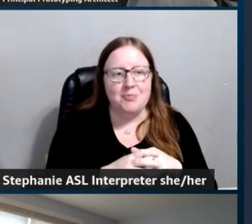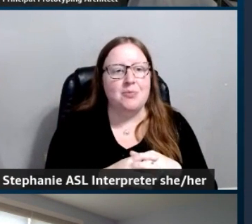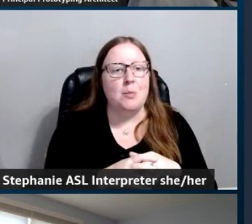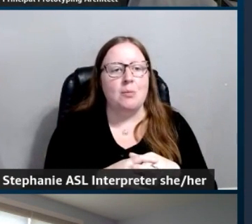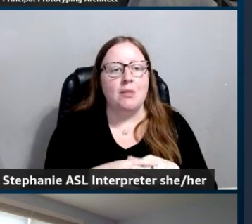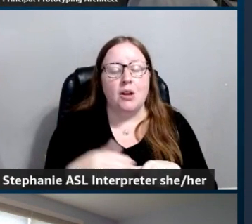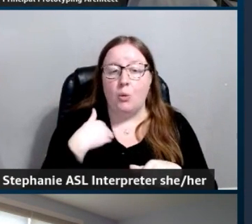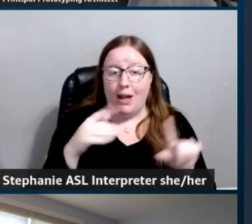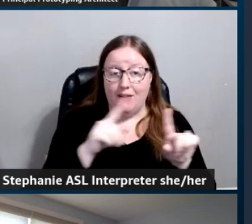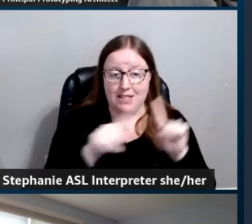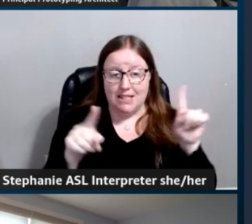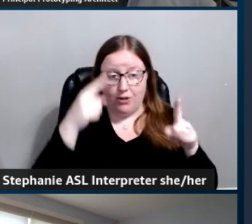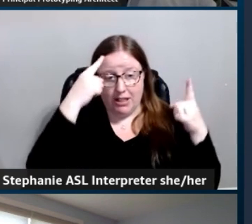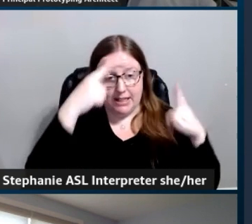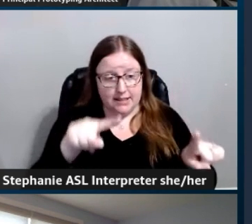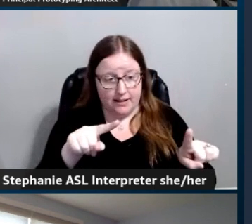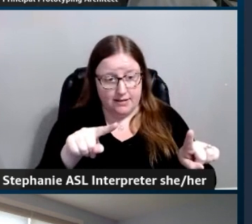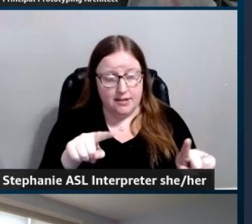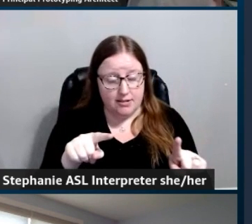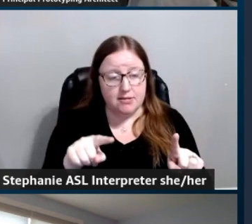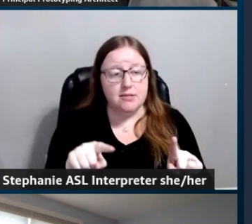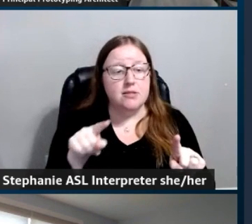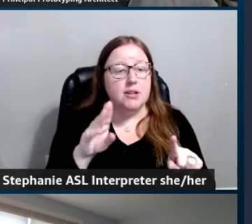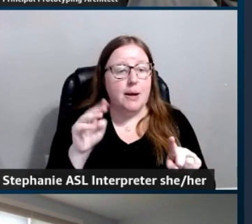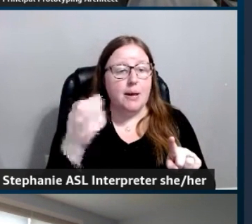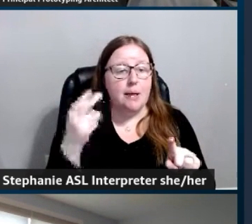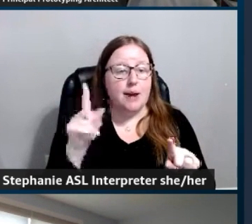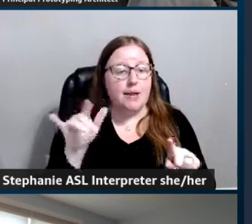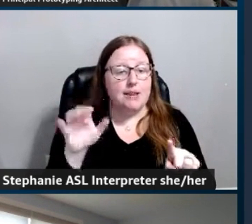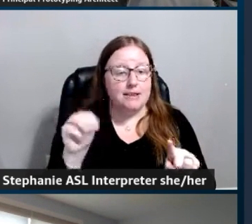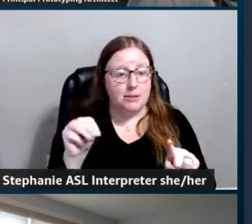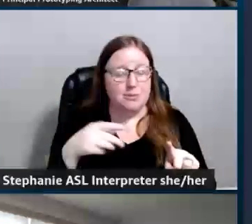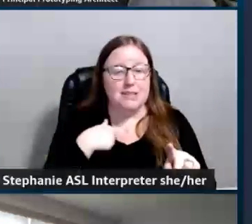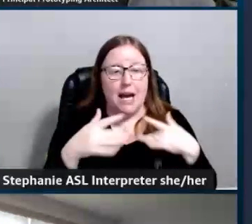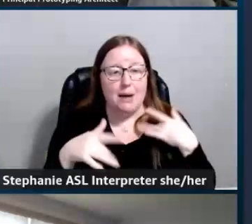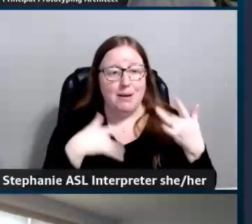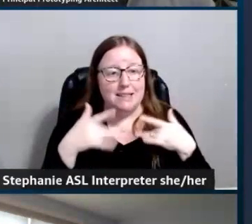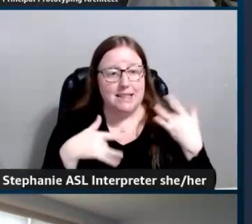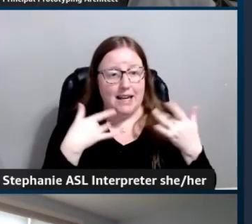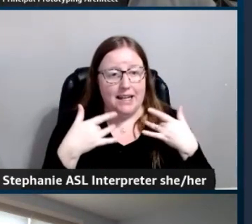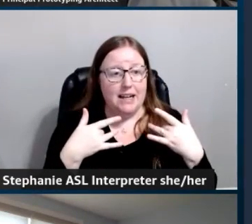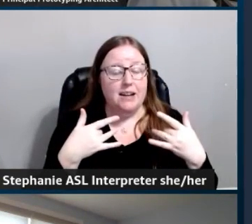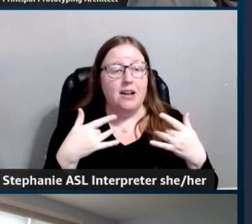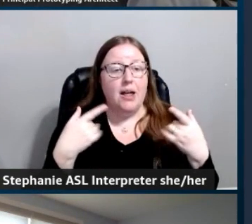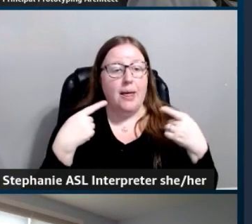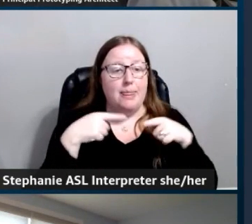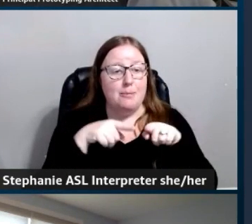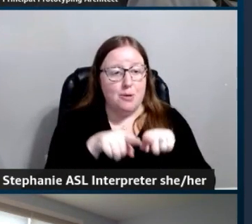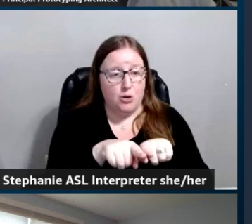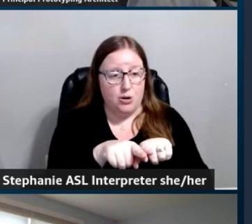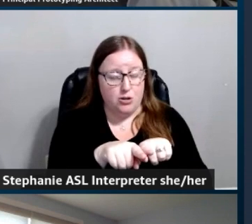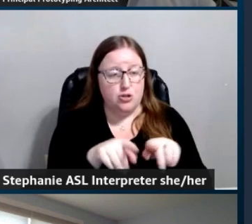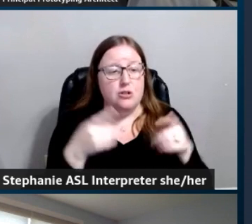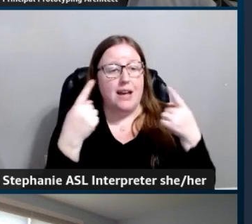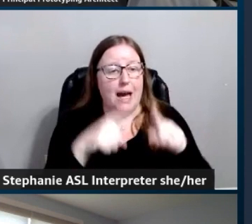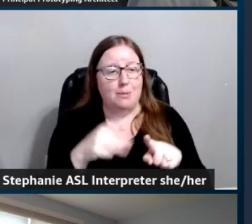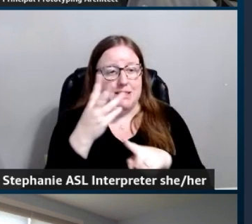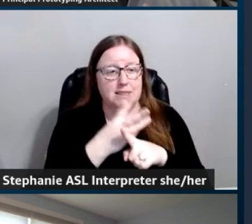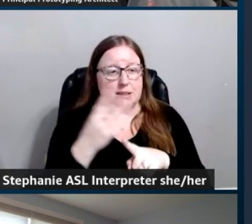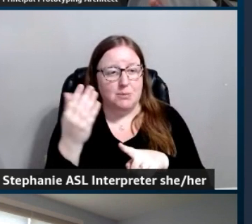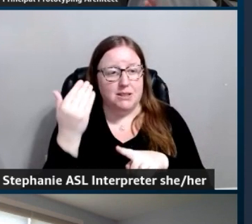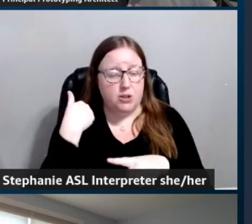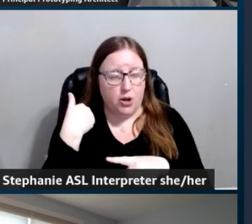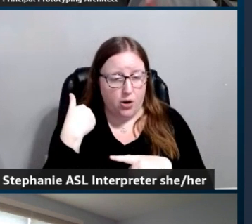There are different consensus mechanisms. I'm super stoked that the merge just happened about 6 months ago, and